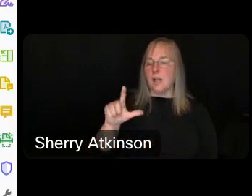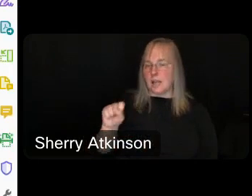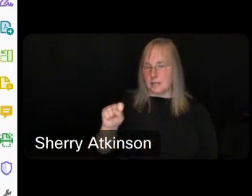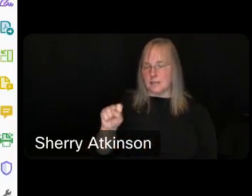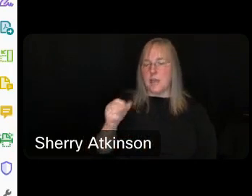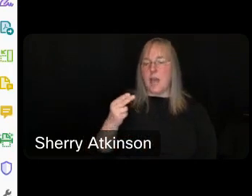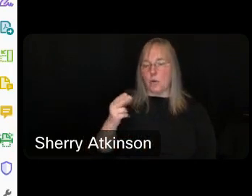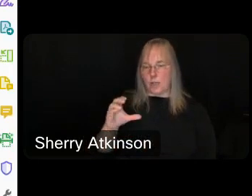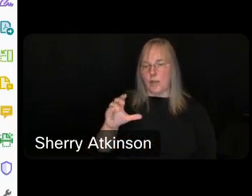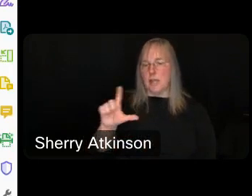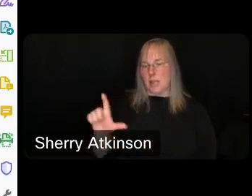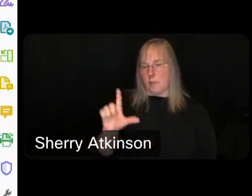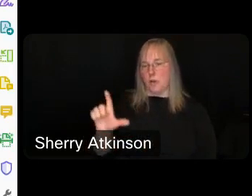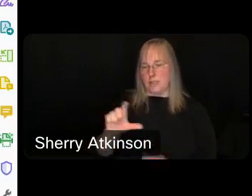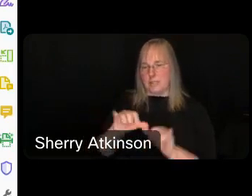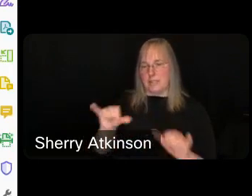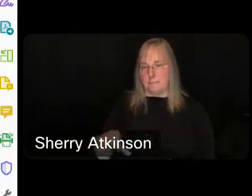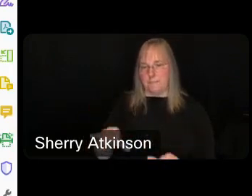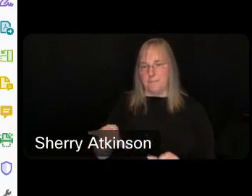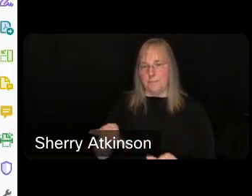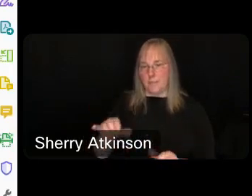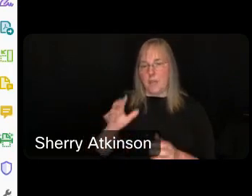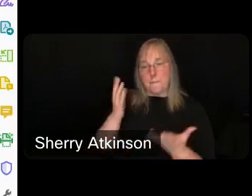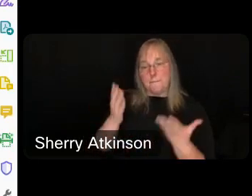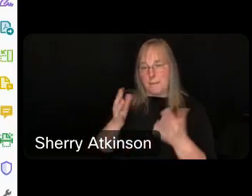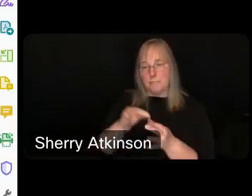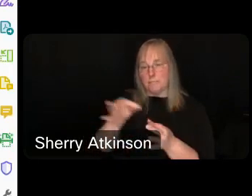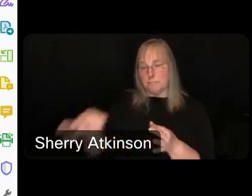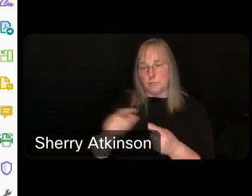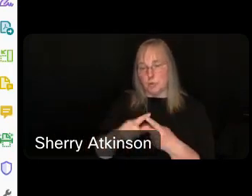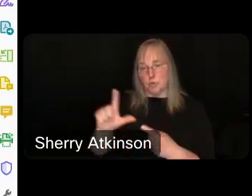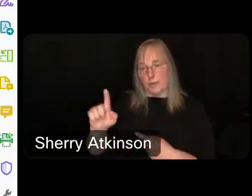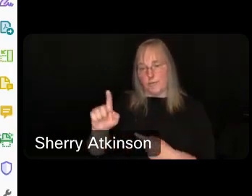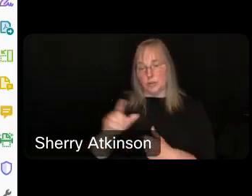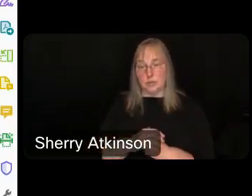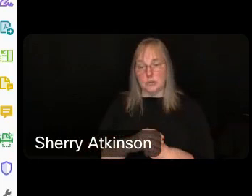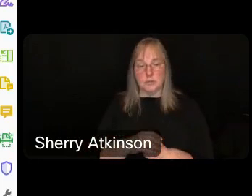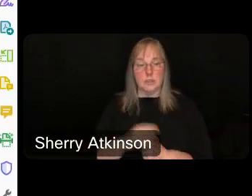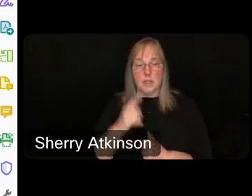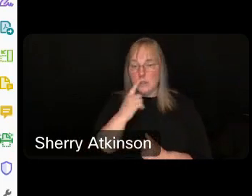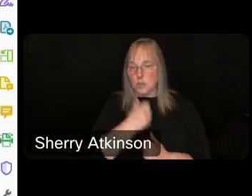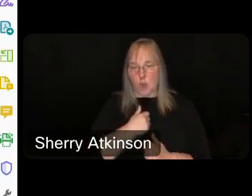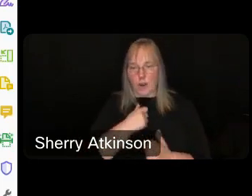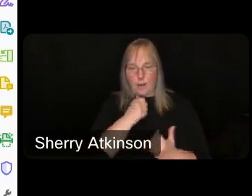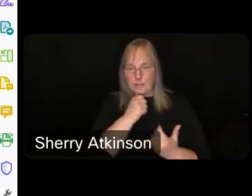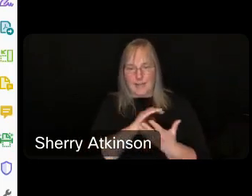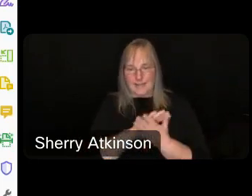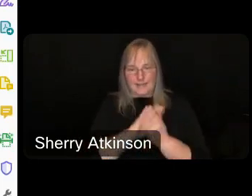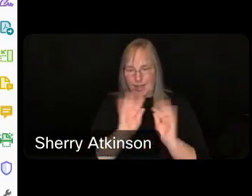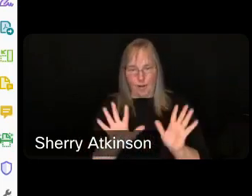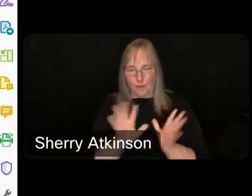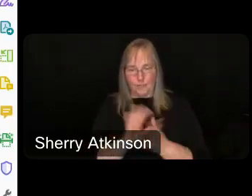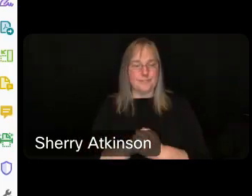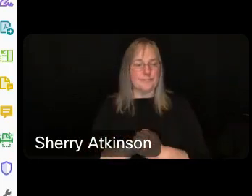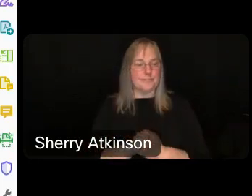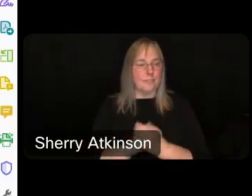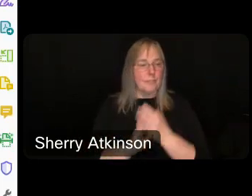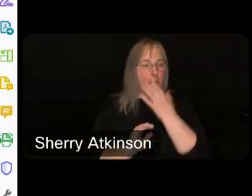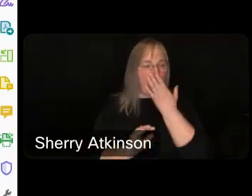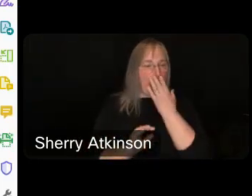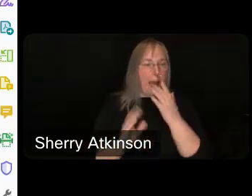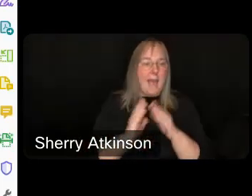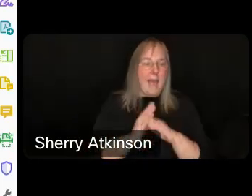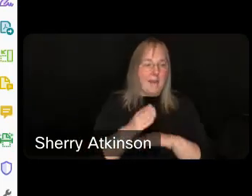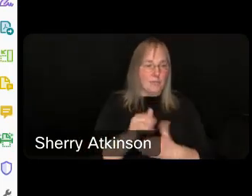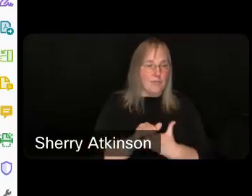Angela. Angela Brady, sorry. Yeah. Sorry, I didn't make it clear. Yeah. And following that, we will